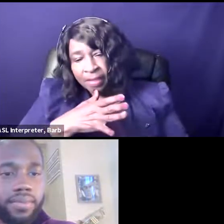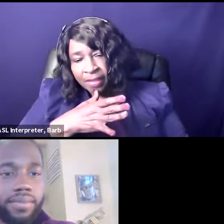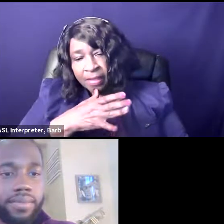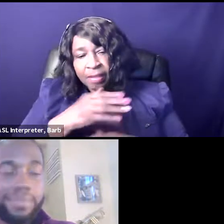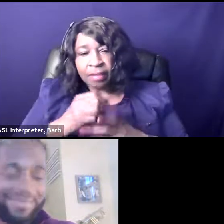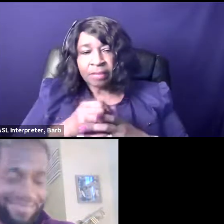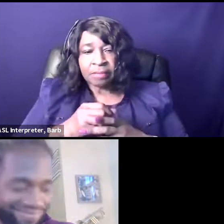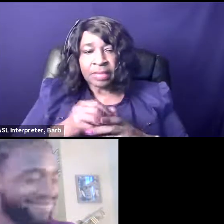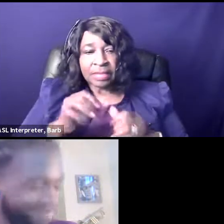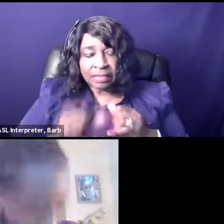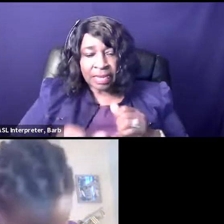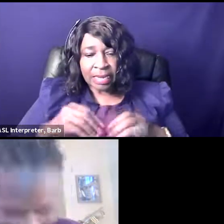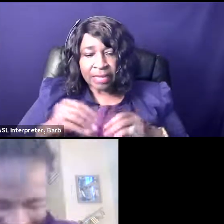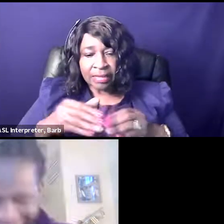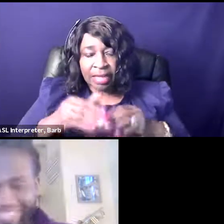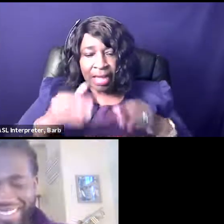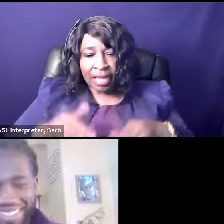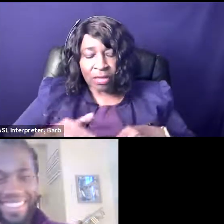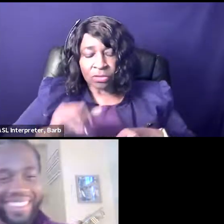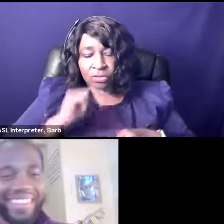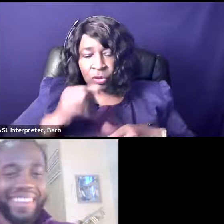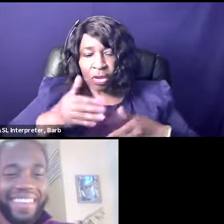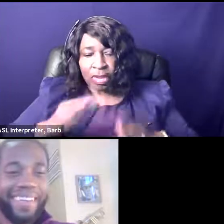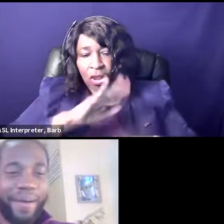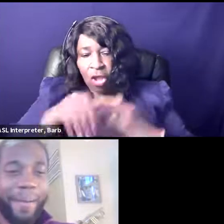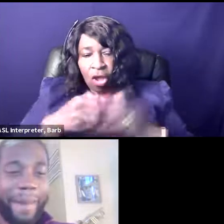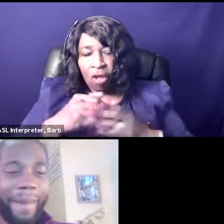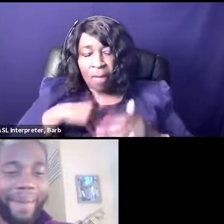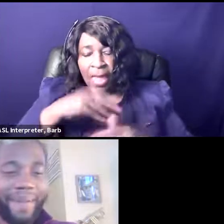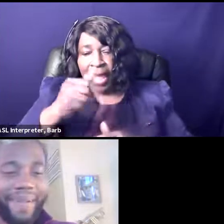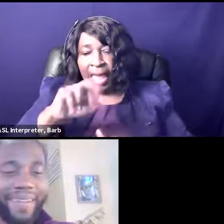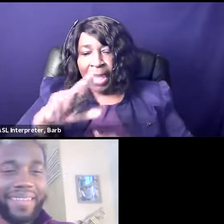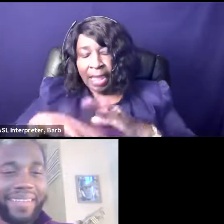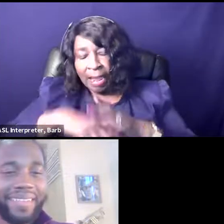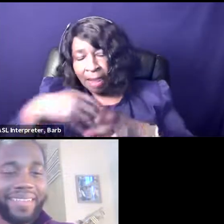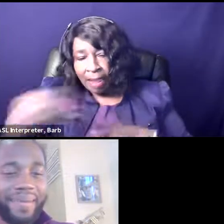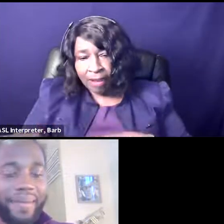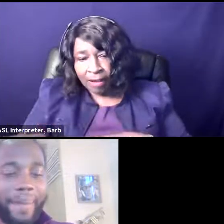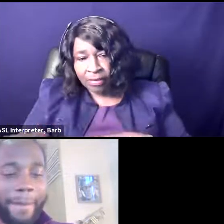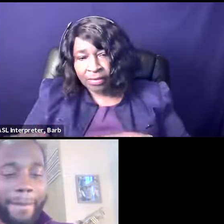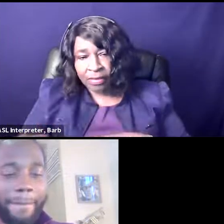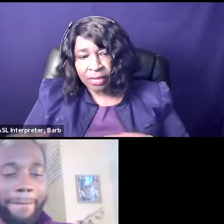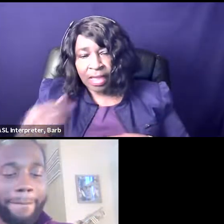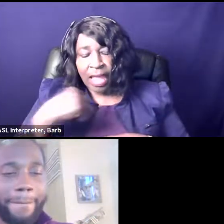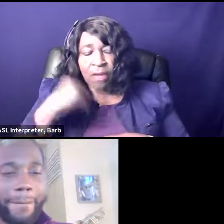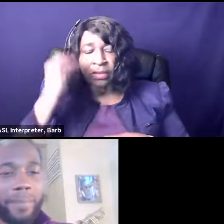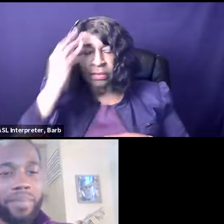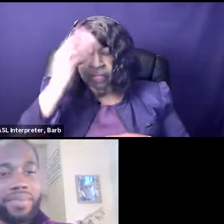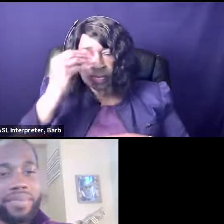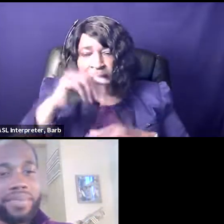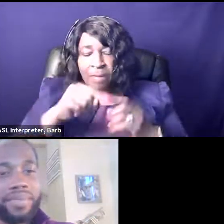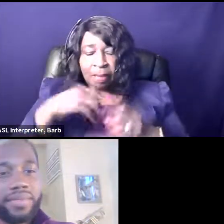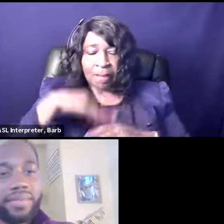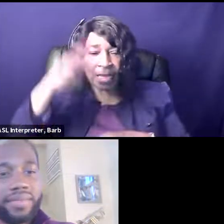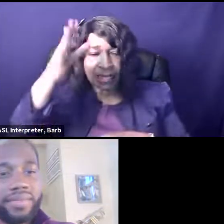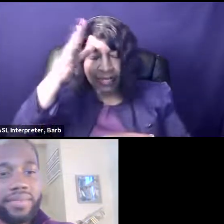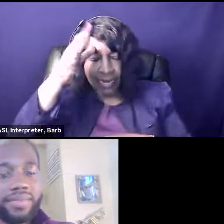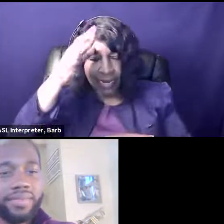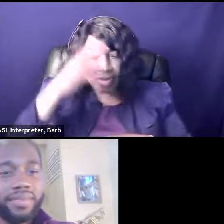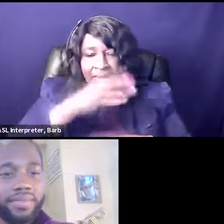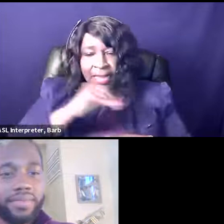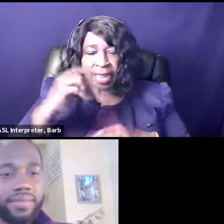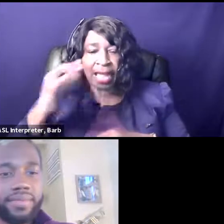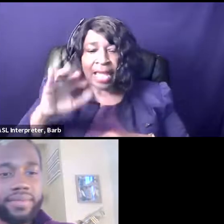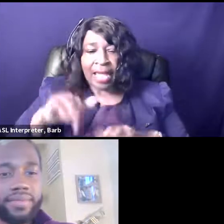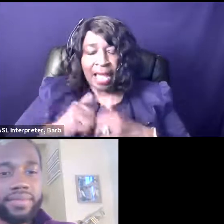out, don't let all my air out, and so Yeah. there is this and I was thinking about my dad and how he would go around at